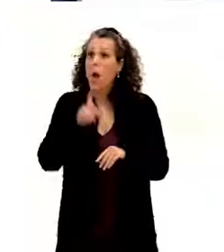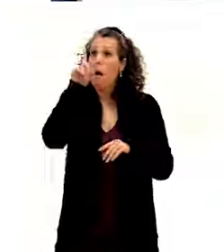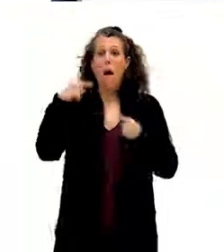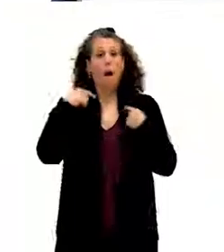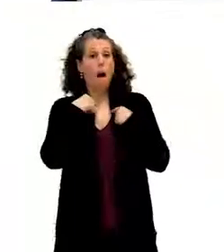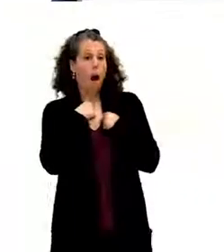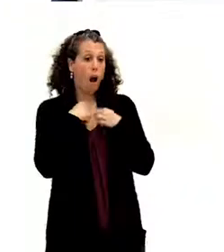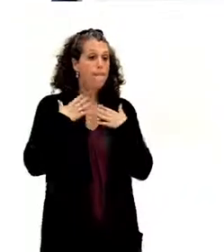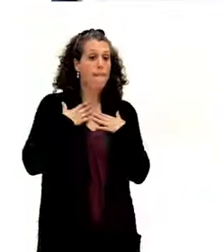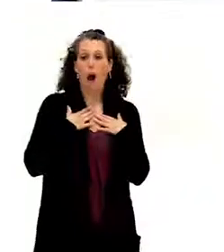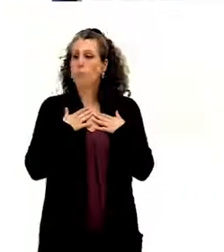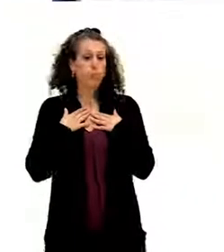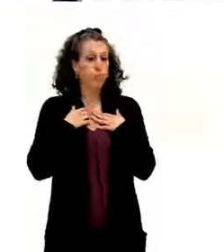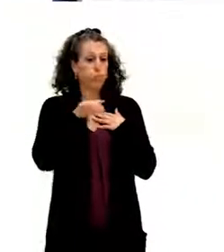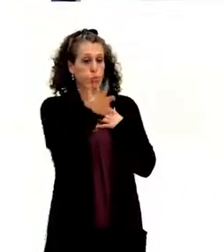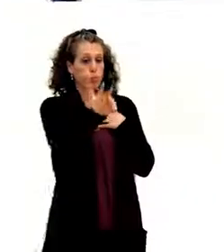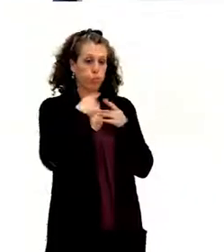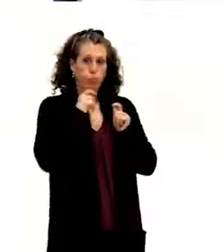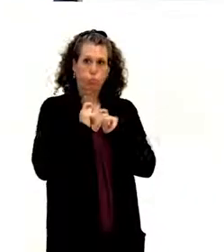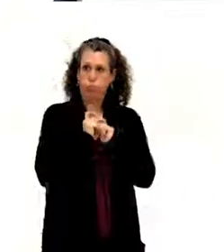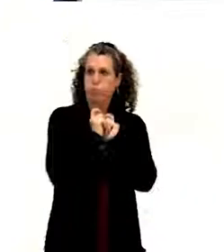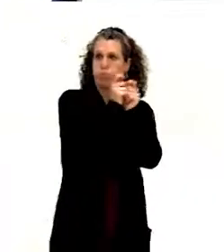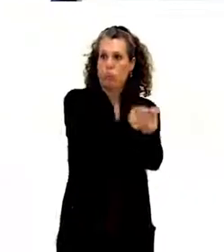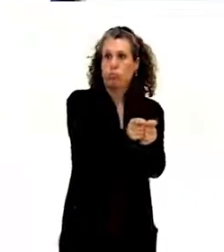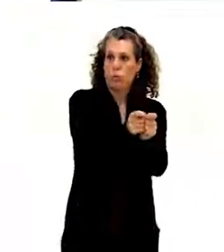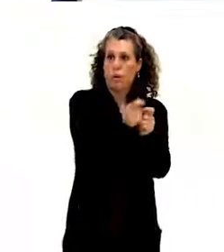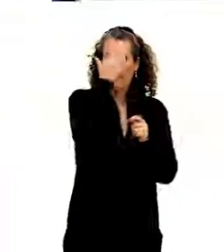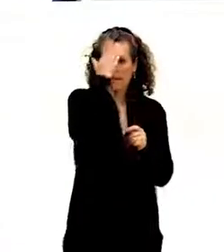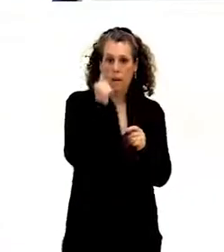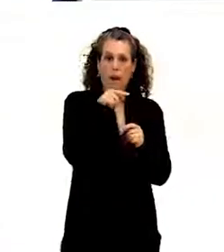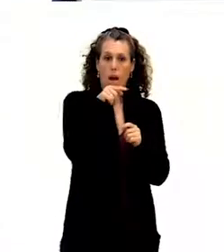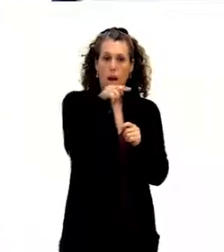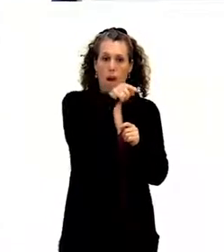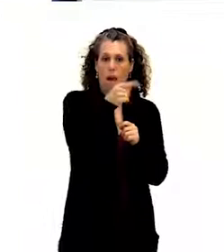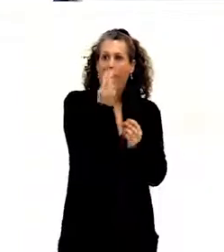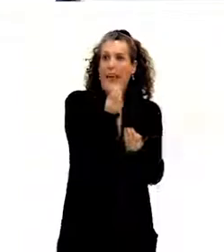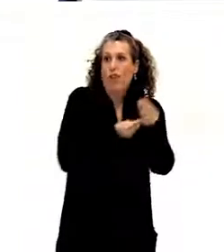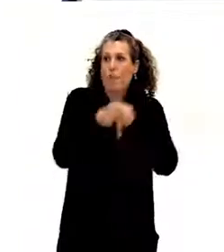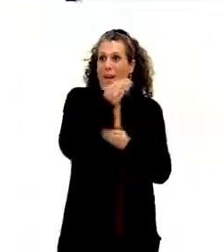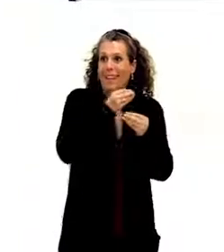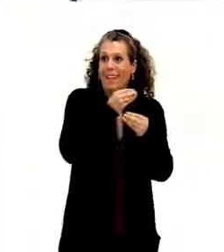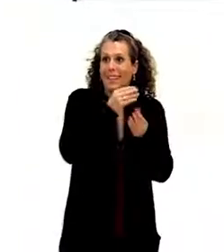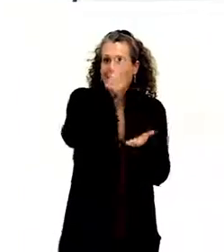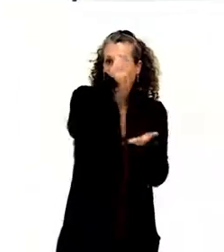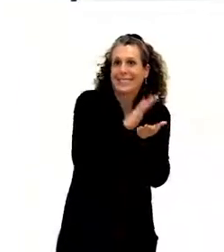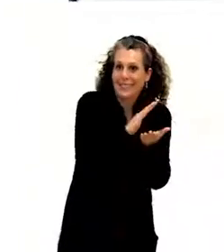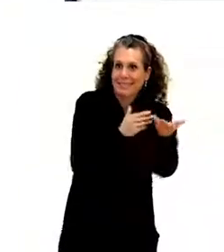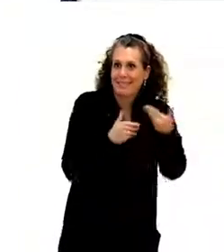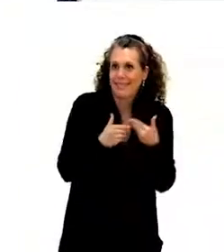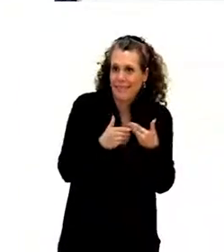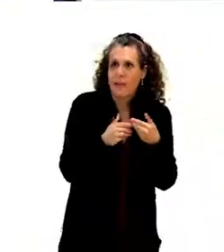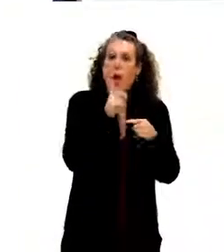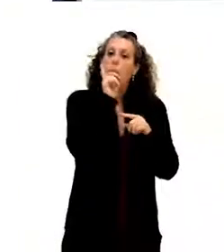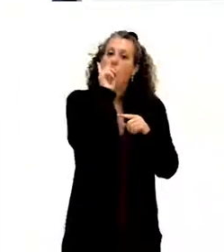criteria, based on the most economically advantageous tender, must be linked to the subject matter